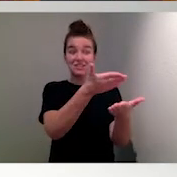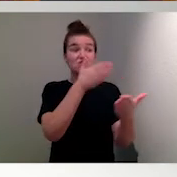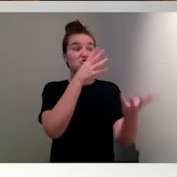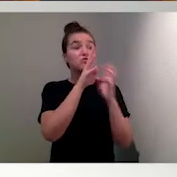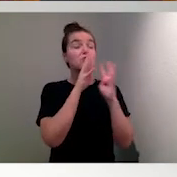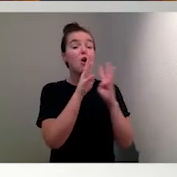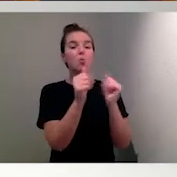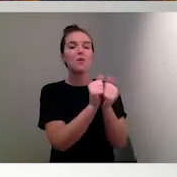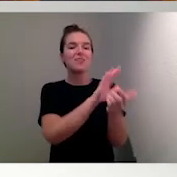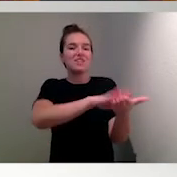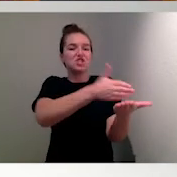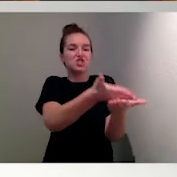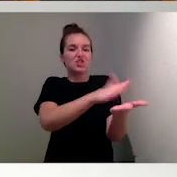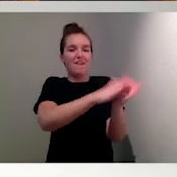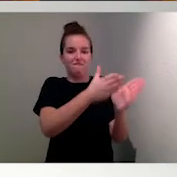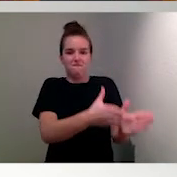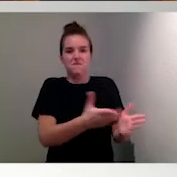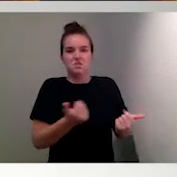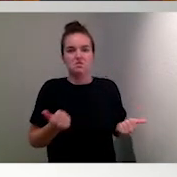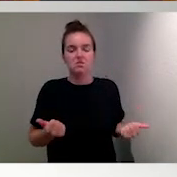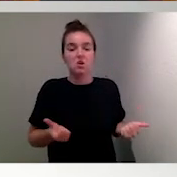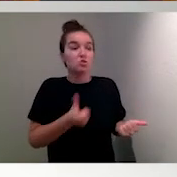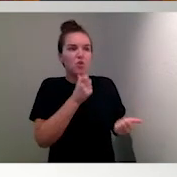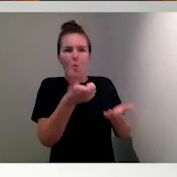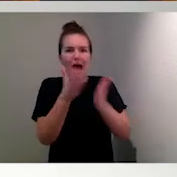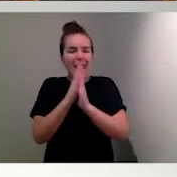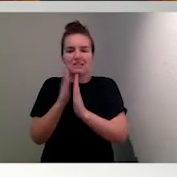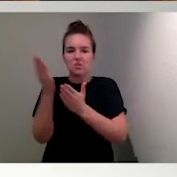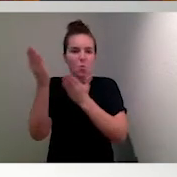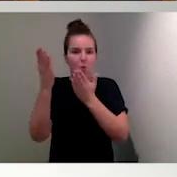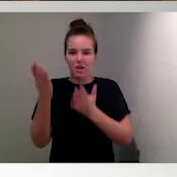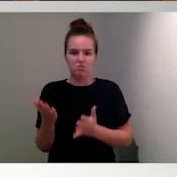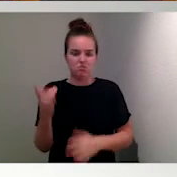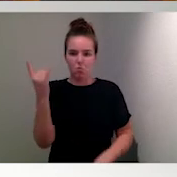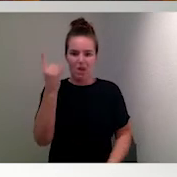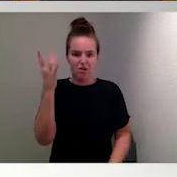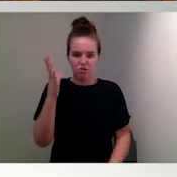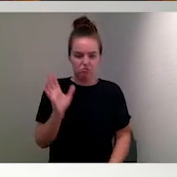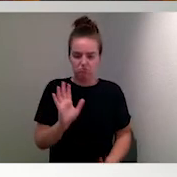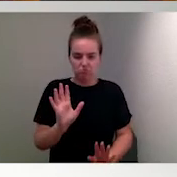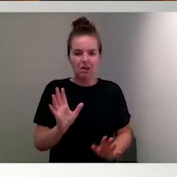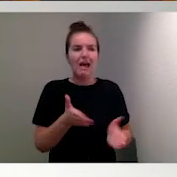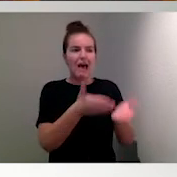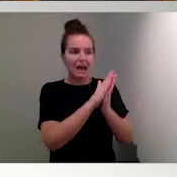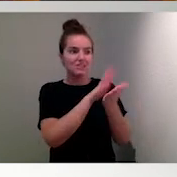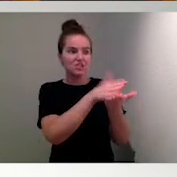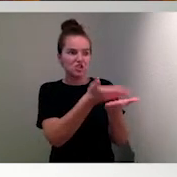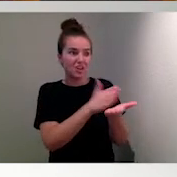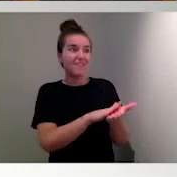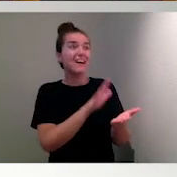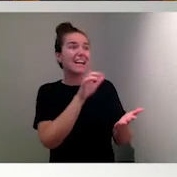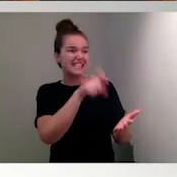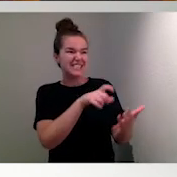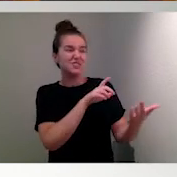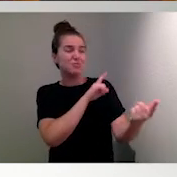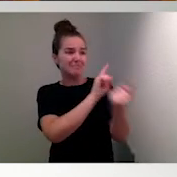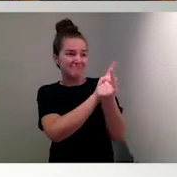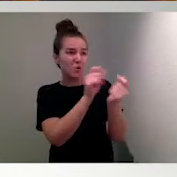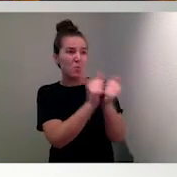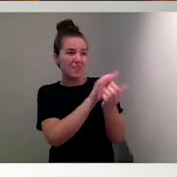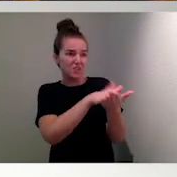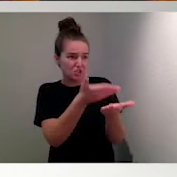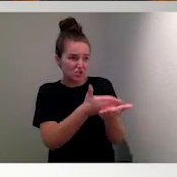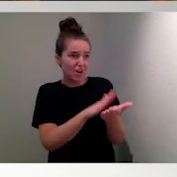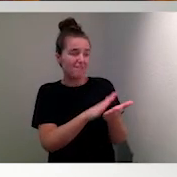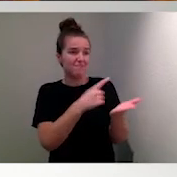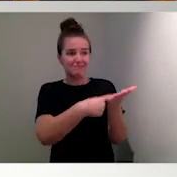have a very specific diet. So it's really important that you communicate that up front with the server who